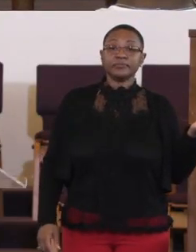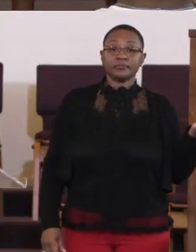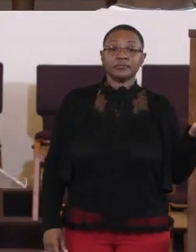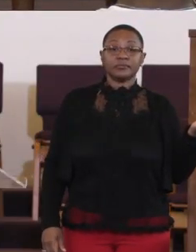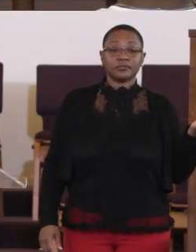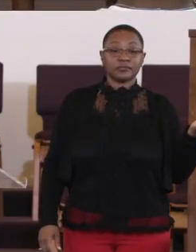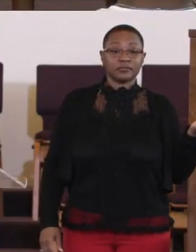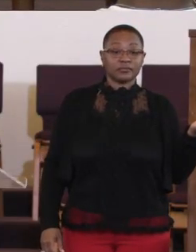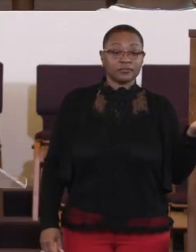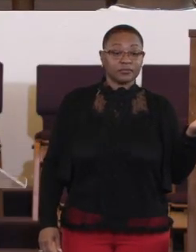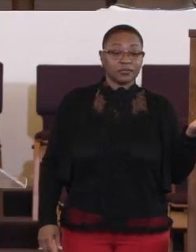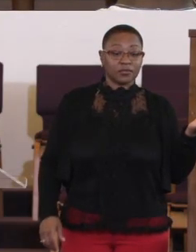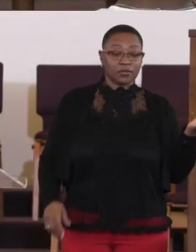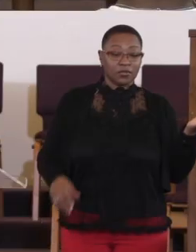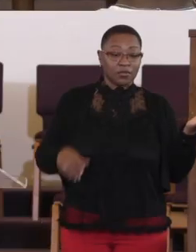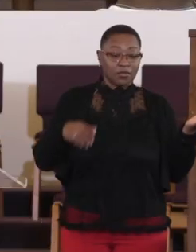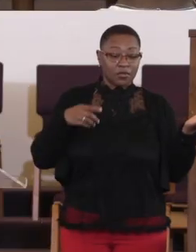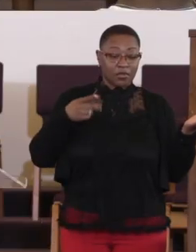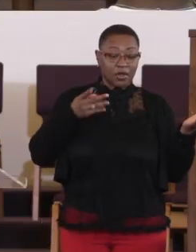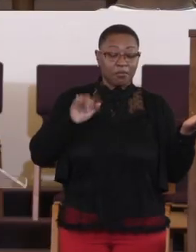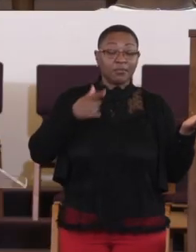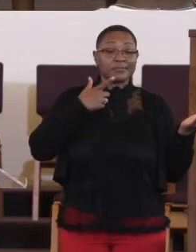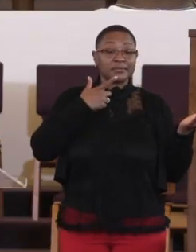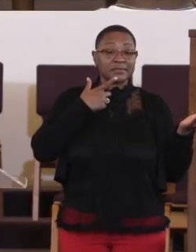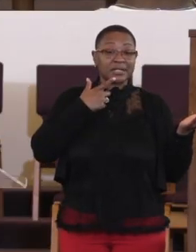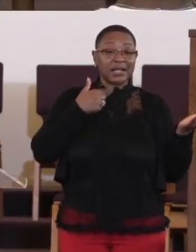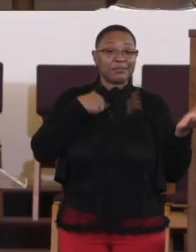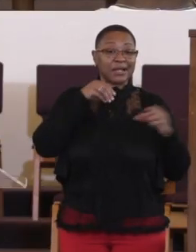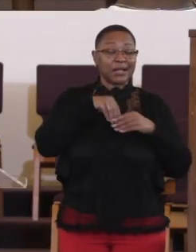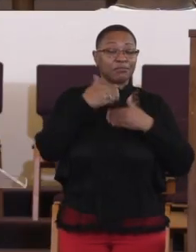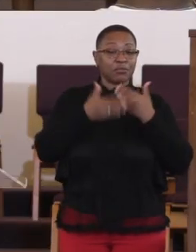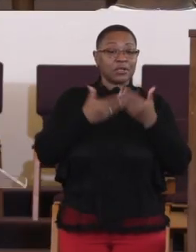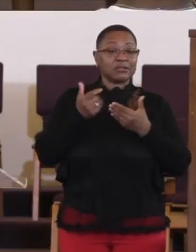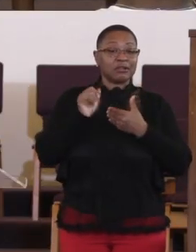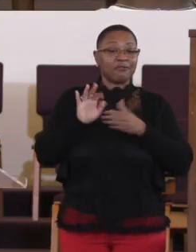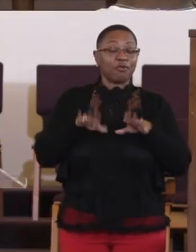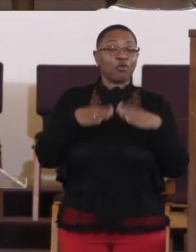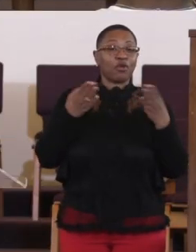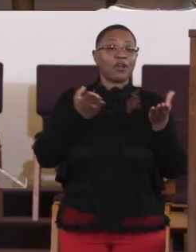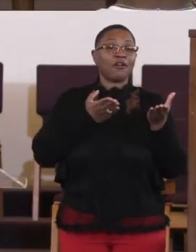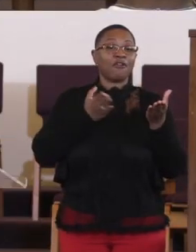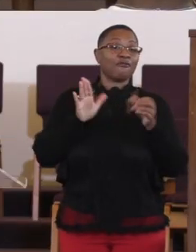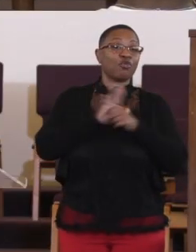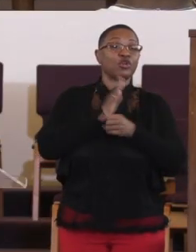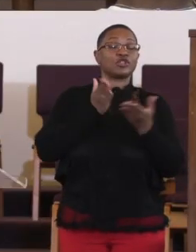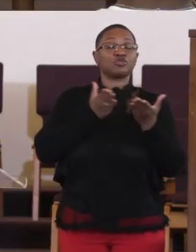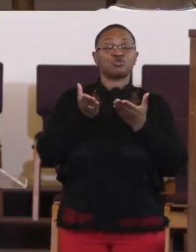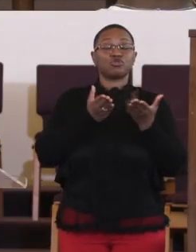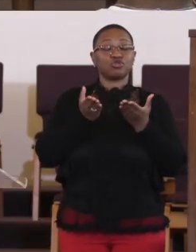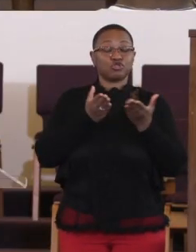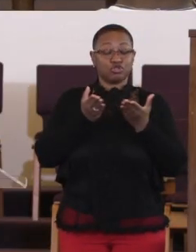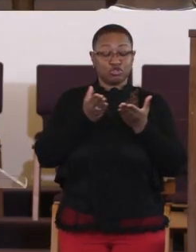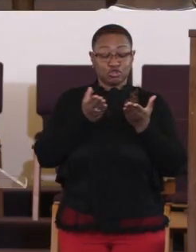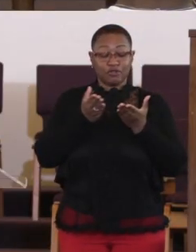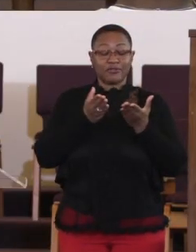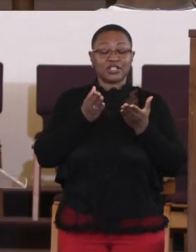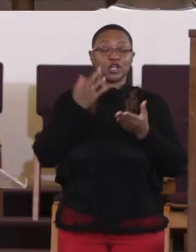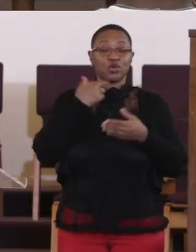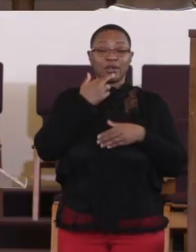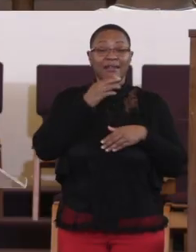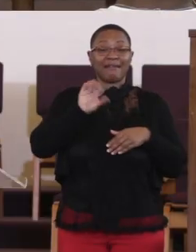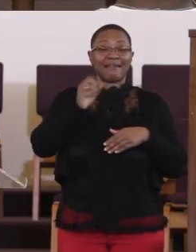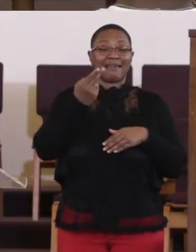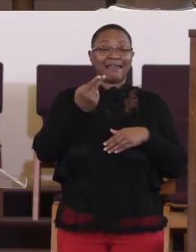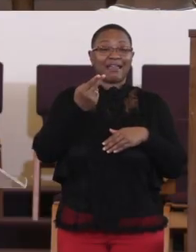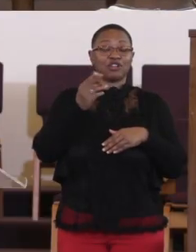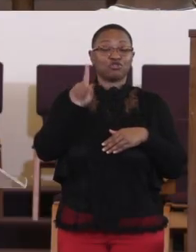Charlita Hall says, I am in the process of opening up a full-service restaurant called Cash Only Bistro, and I want to know